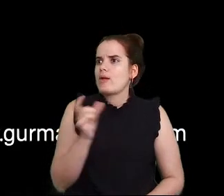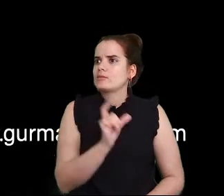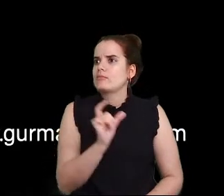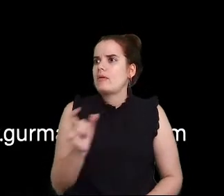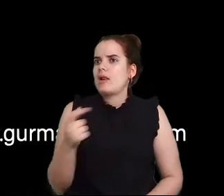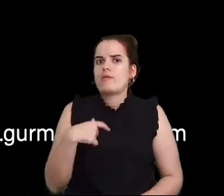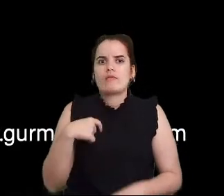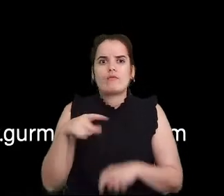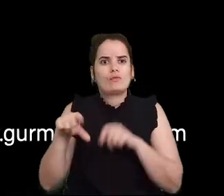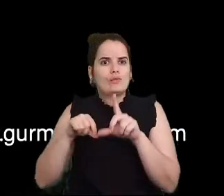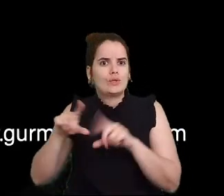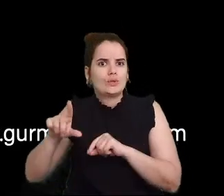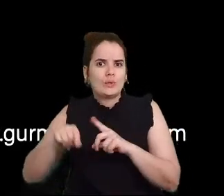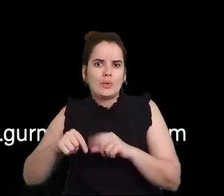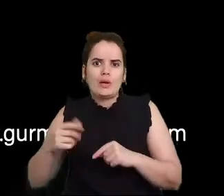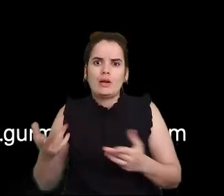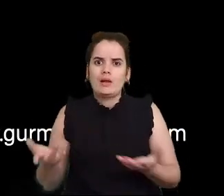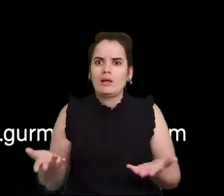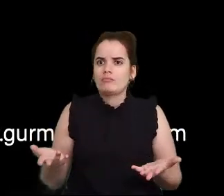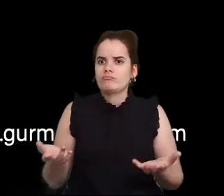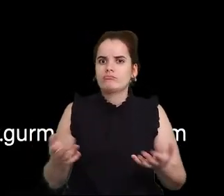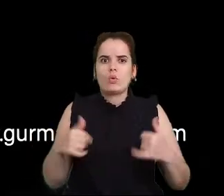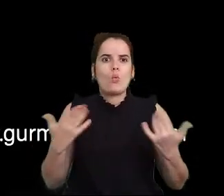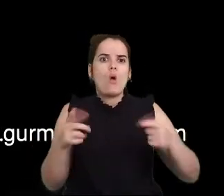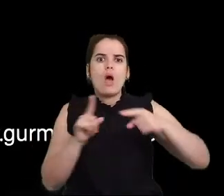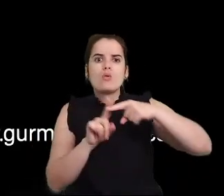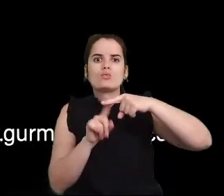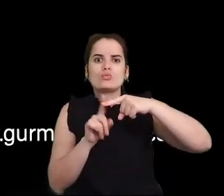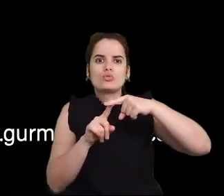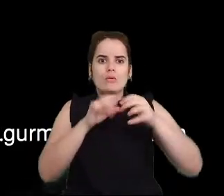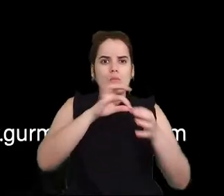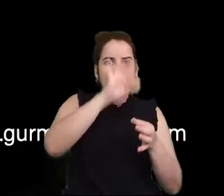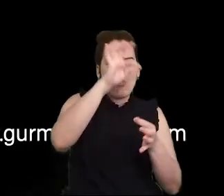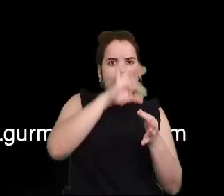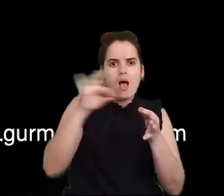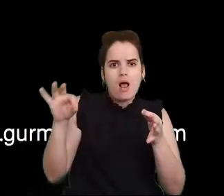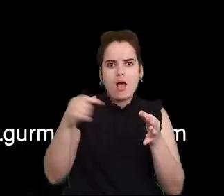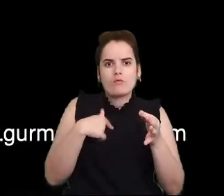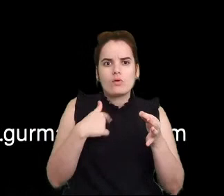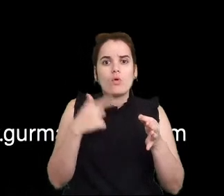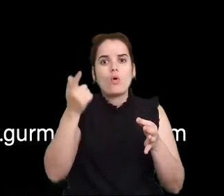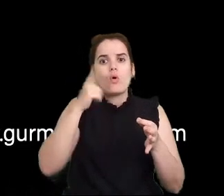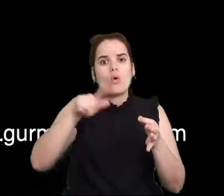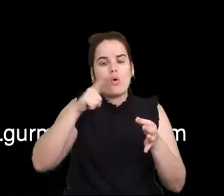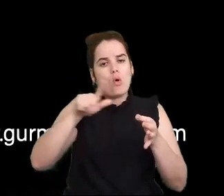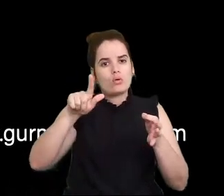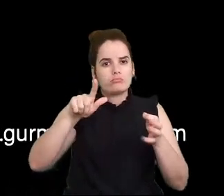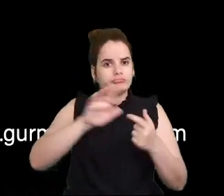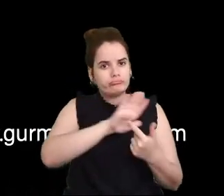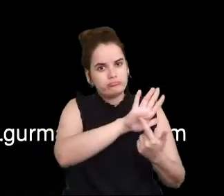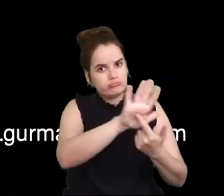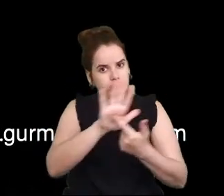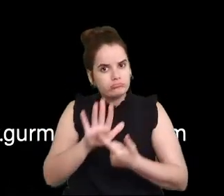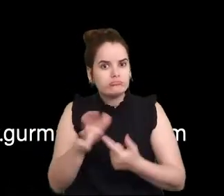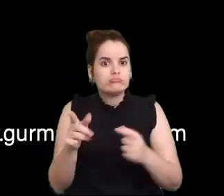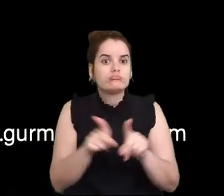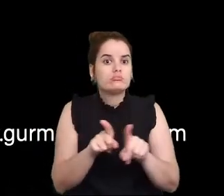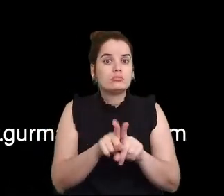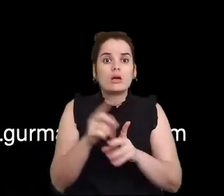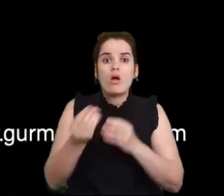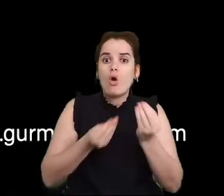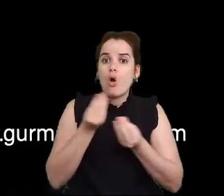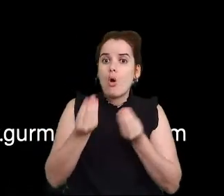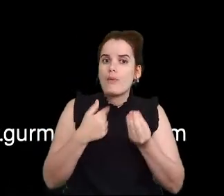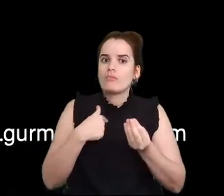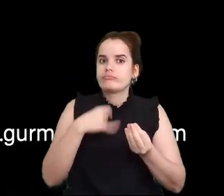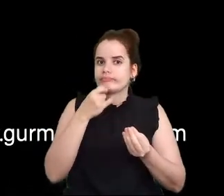which kind of chart should I make for this chart type, coding that scrolly piece, like all of that's going to take time. That can